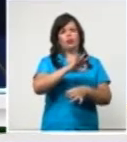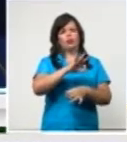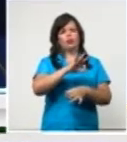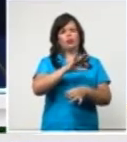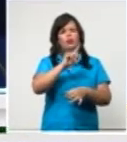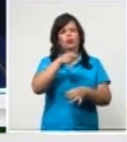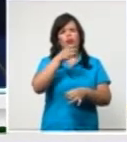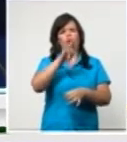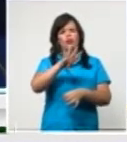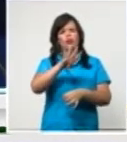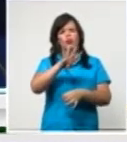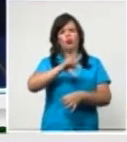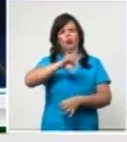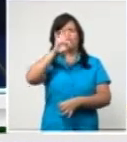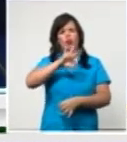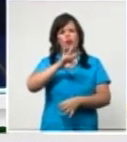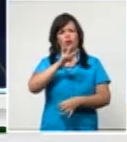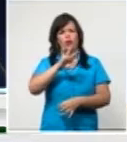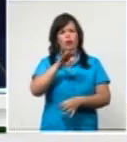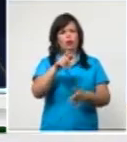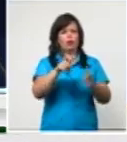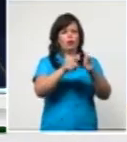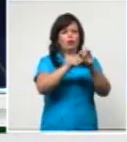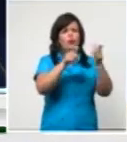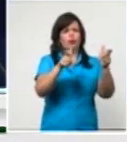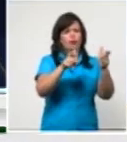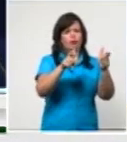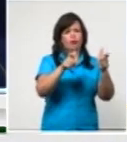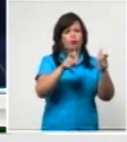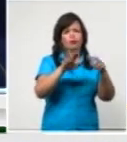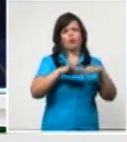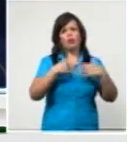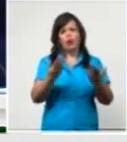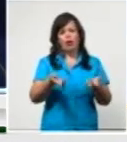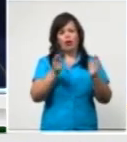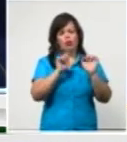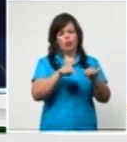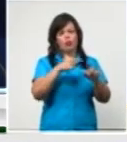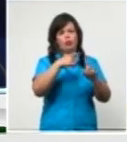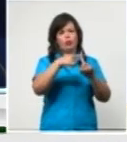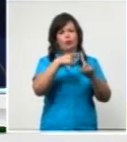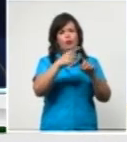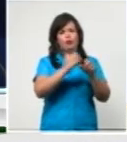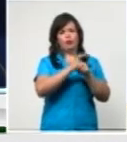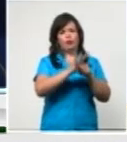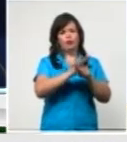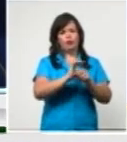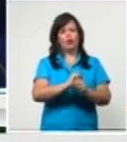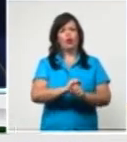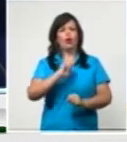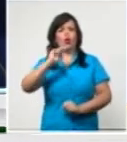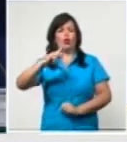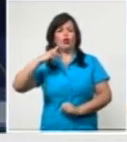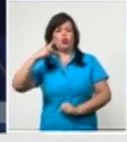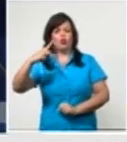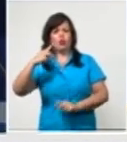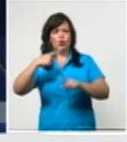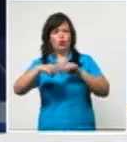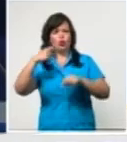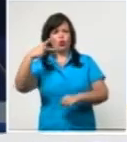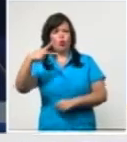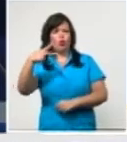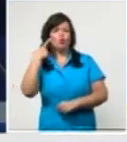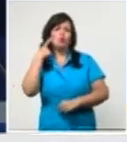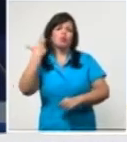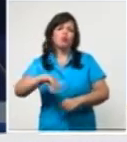source of the infection. This is the 88.4%. In 2 cases, the source of